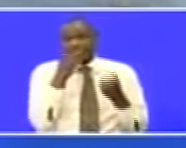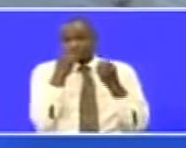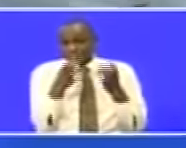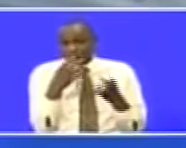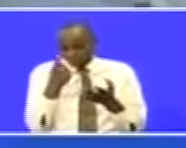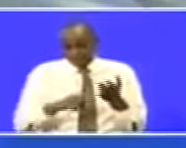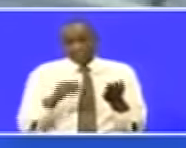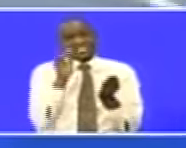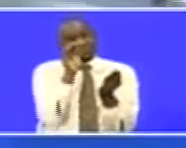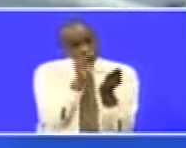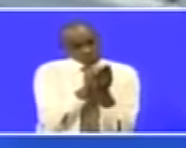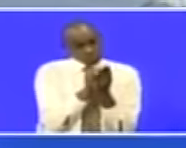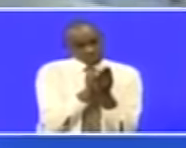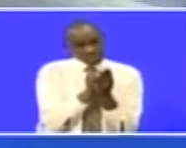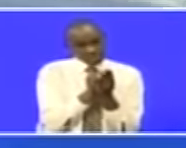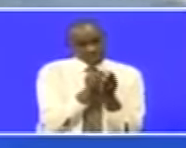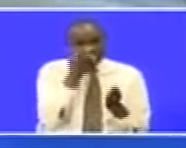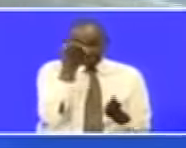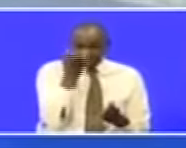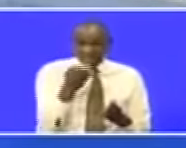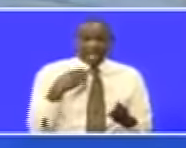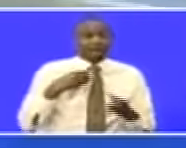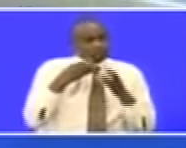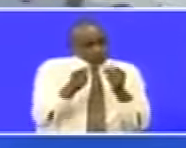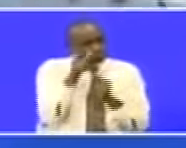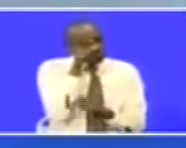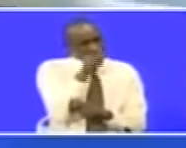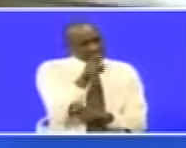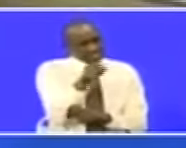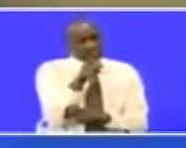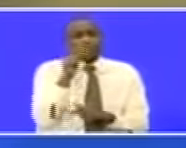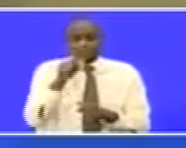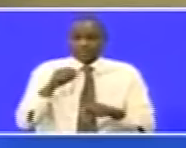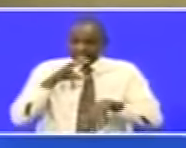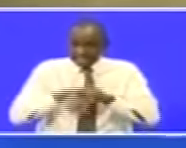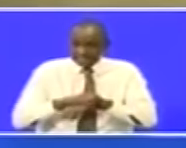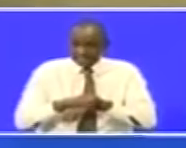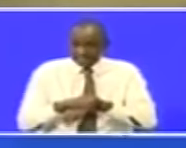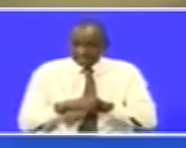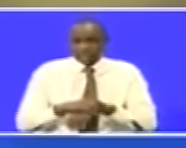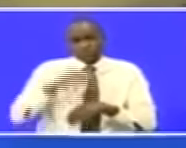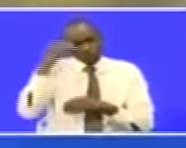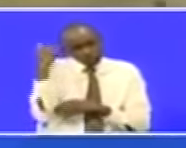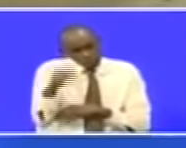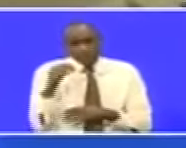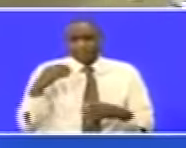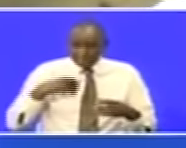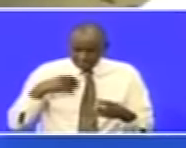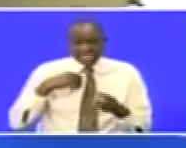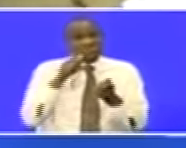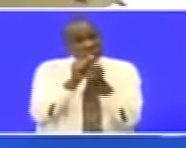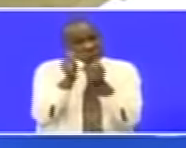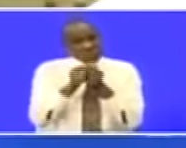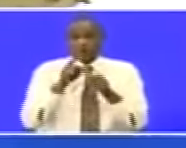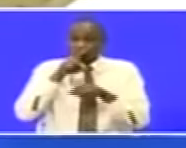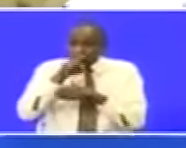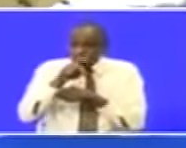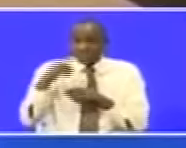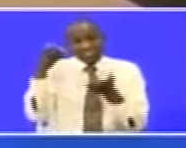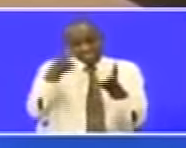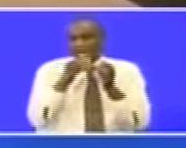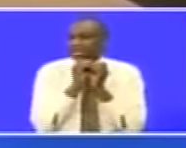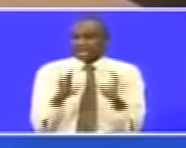storage containers, chemical-free storage solutions such as pig bags to stop insect damage in the store and reduce the harvest